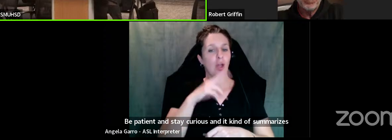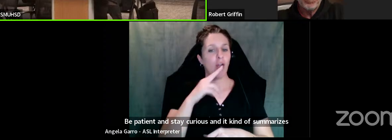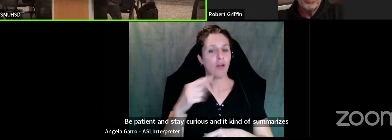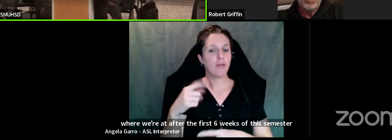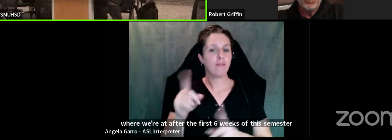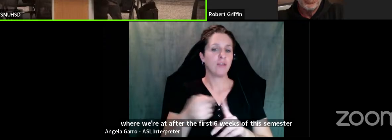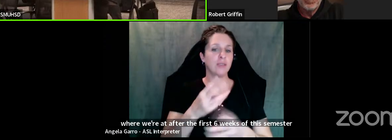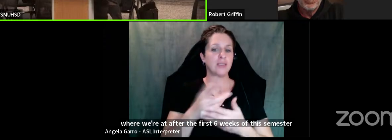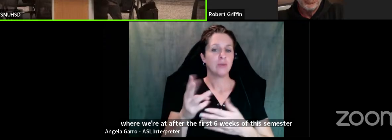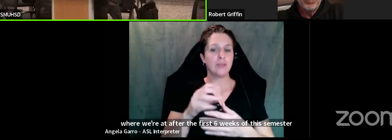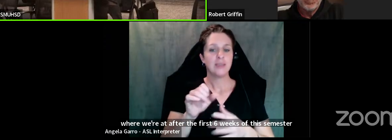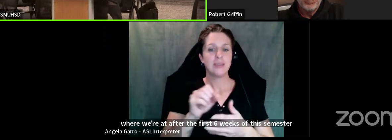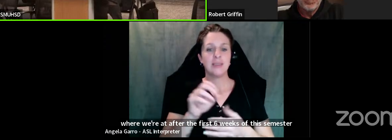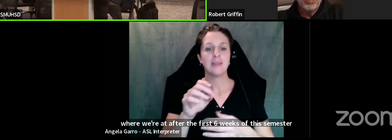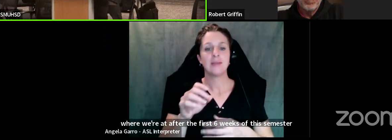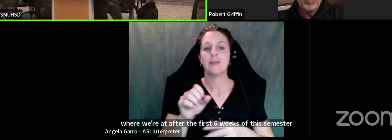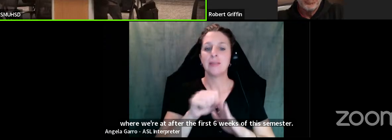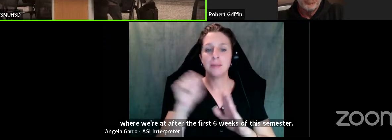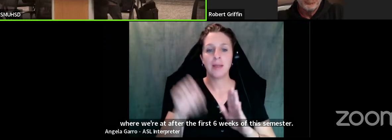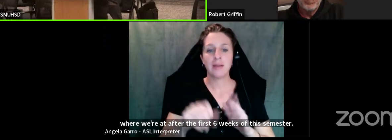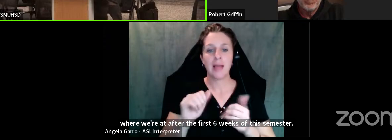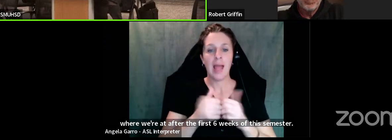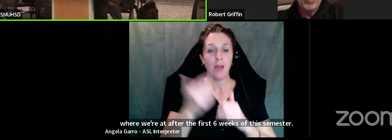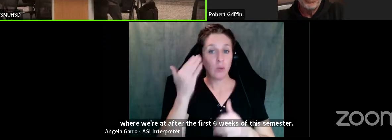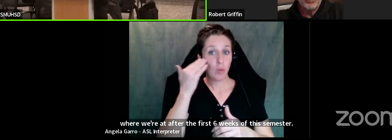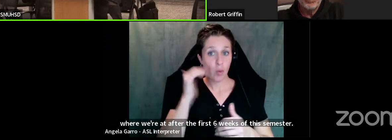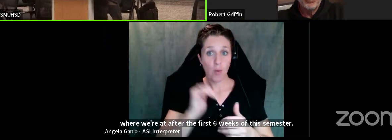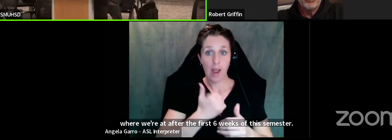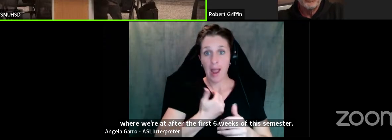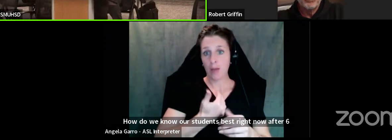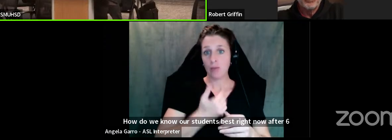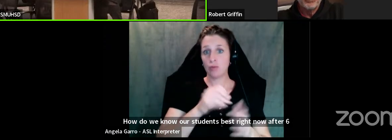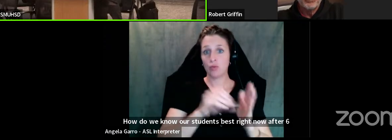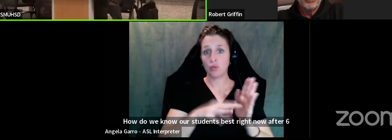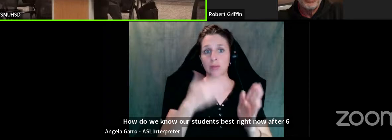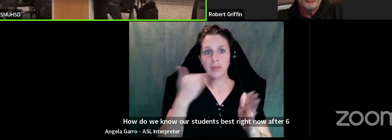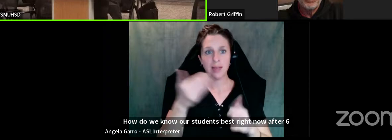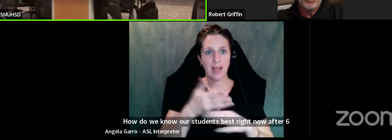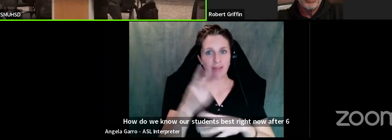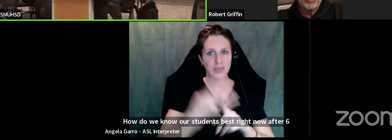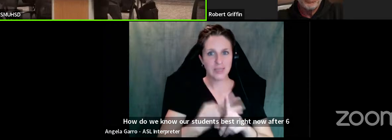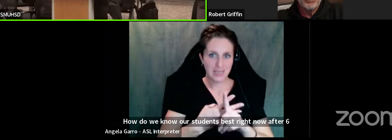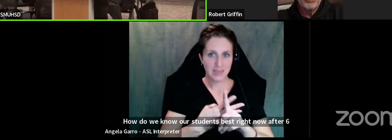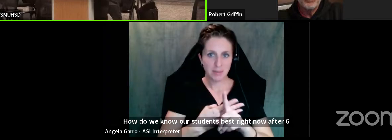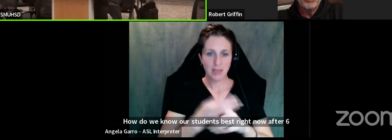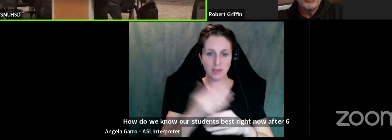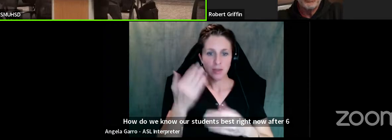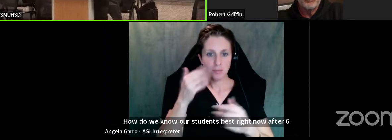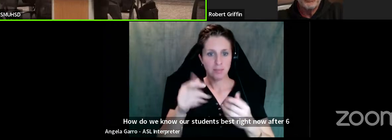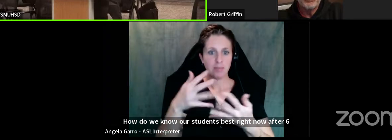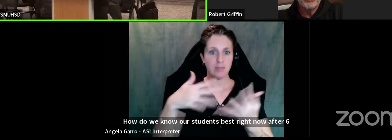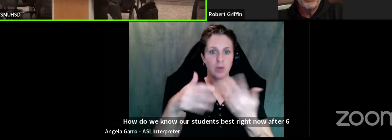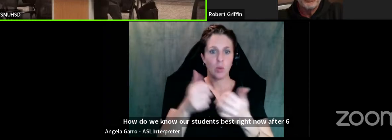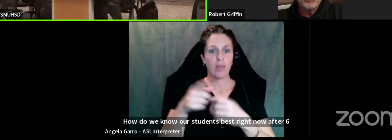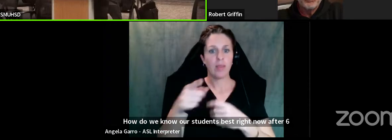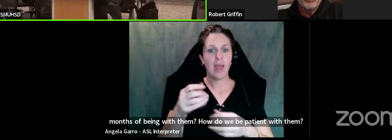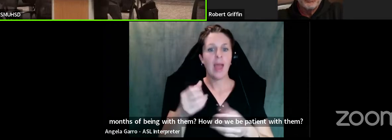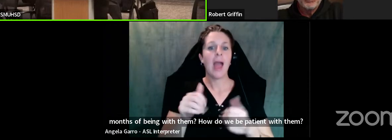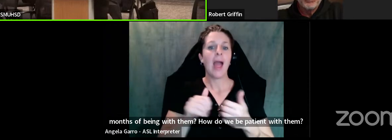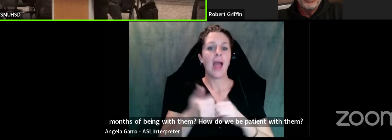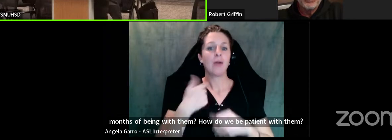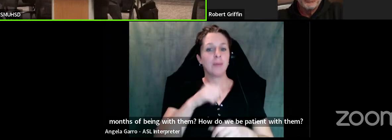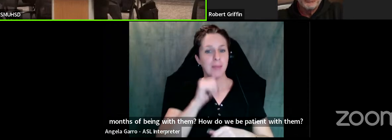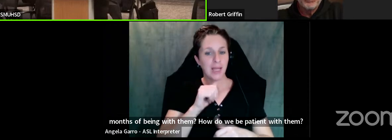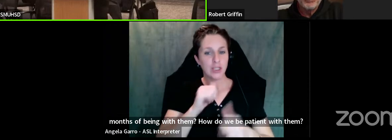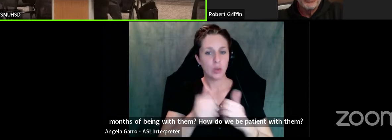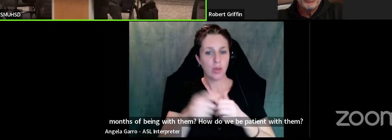know our students best right now after 6 months of being with them? How do we be patient with them during these last 12 weeks, but